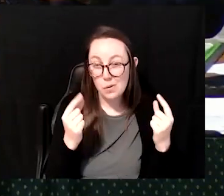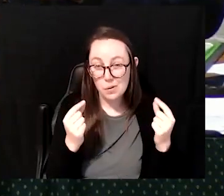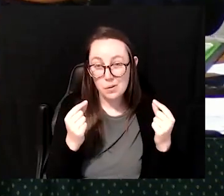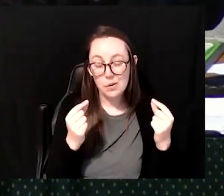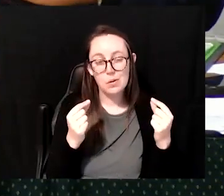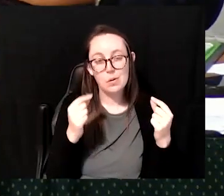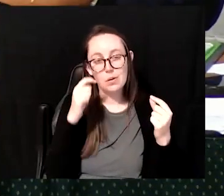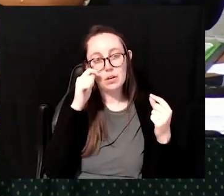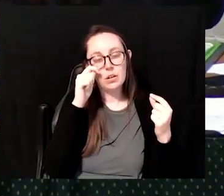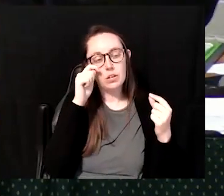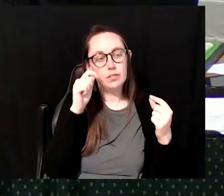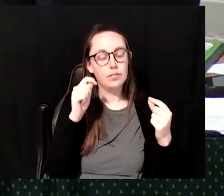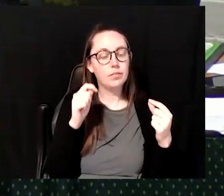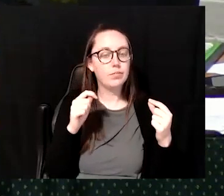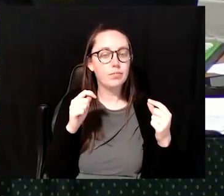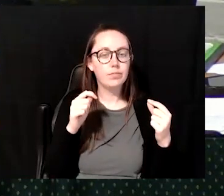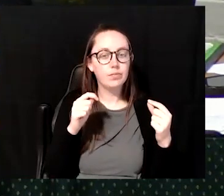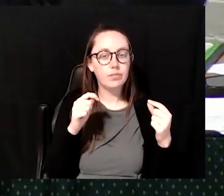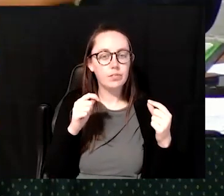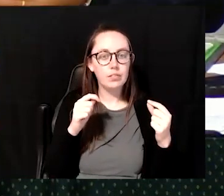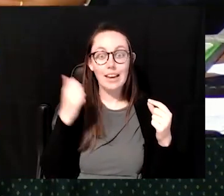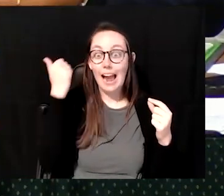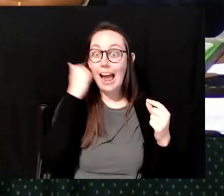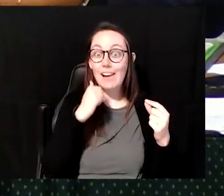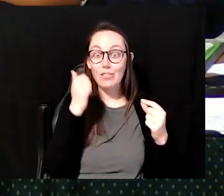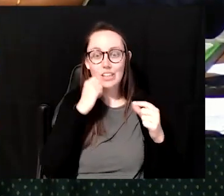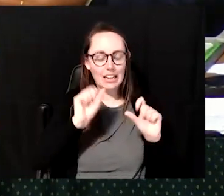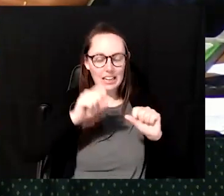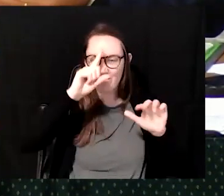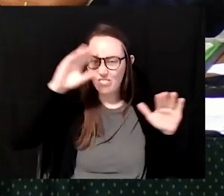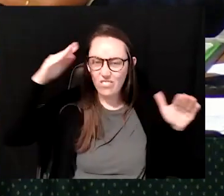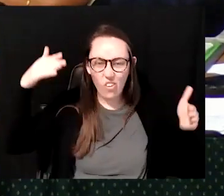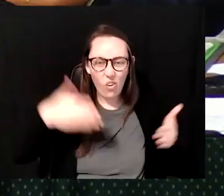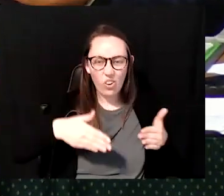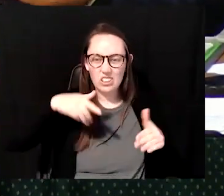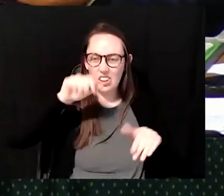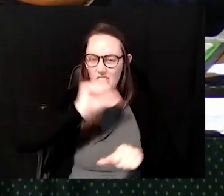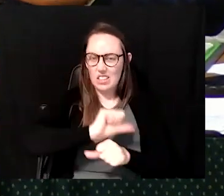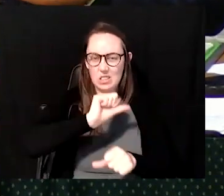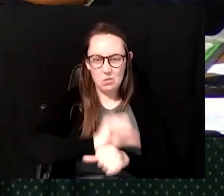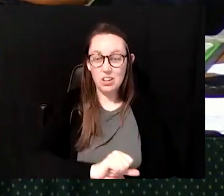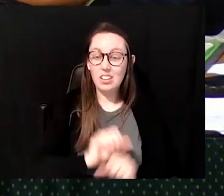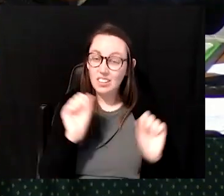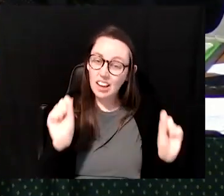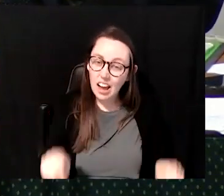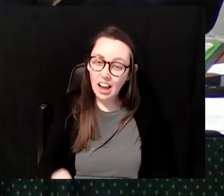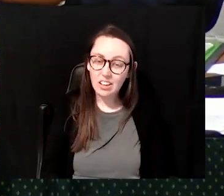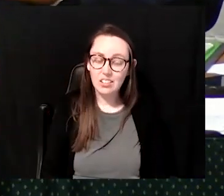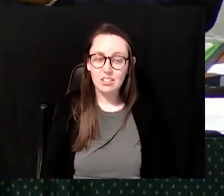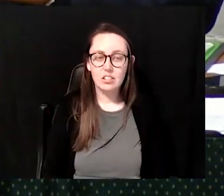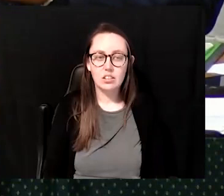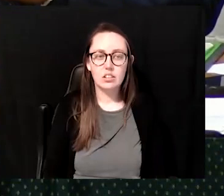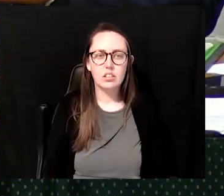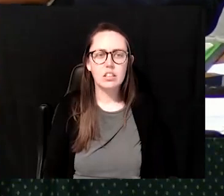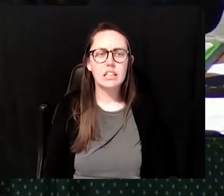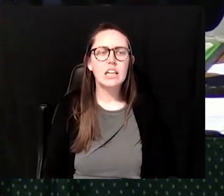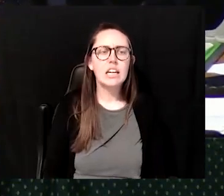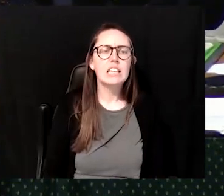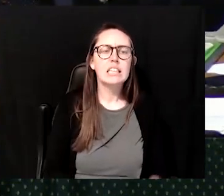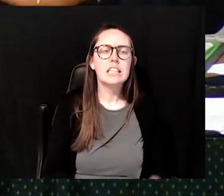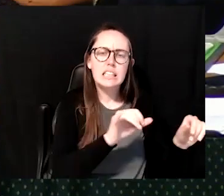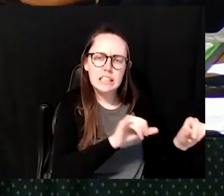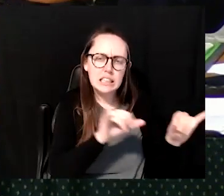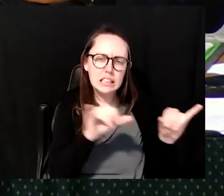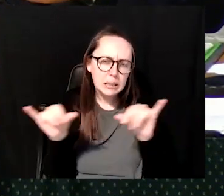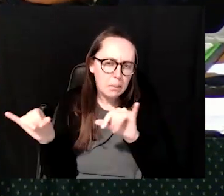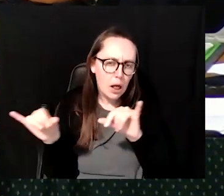every day this work um it's a little similar to what we've asked for around the sustainability coordinator that was